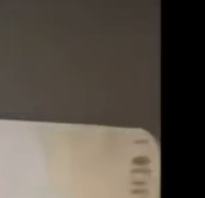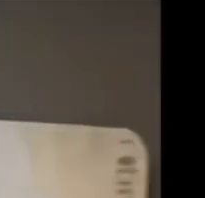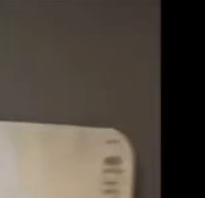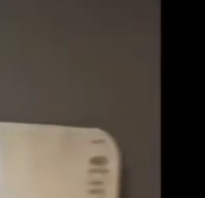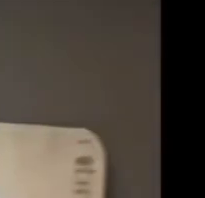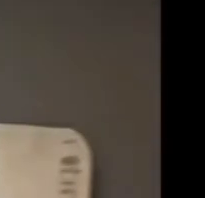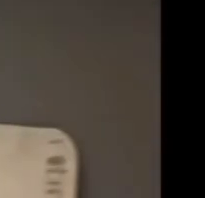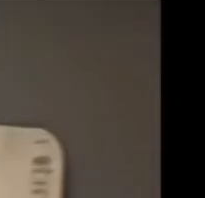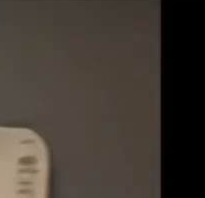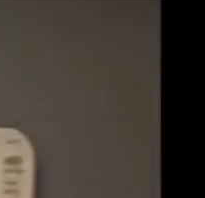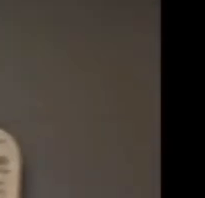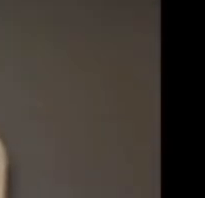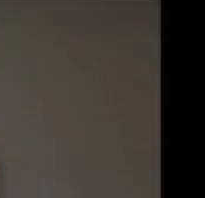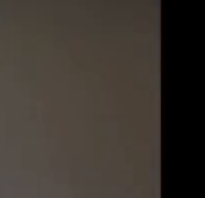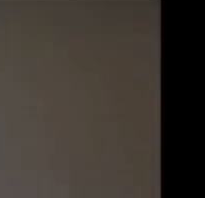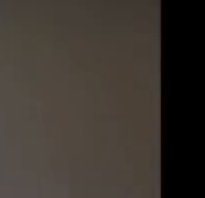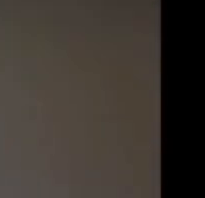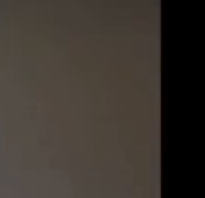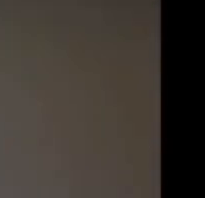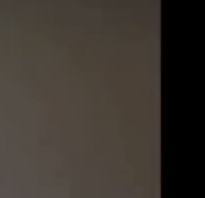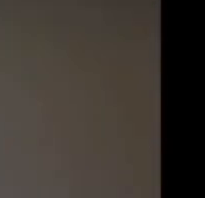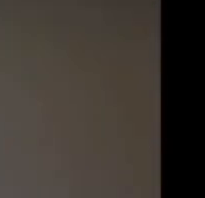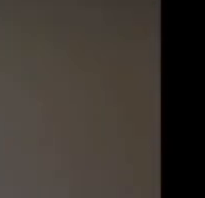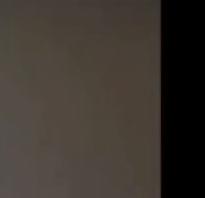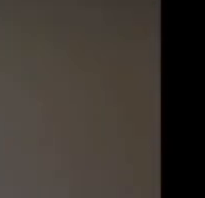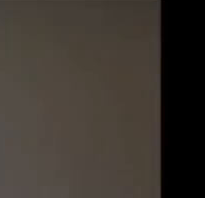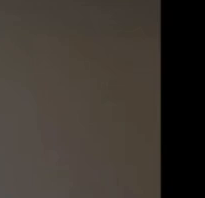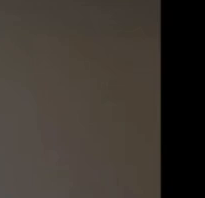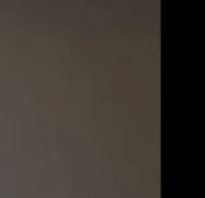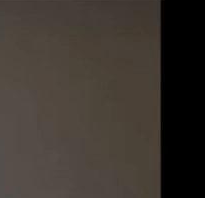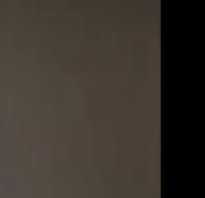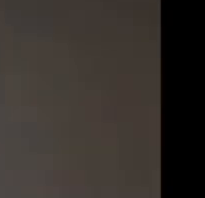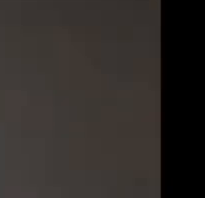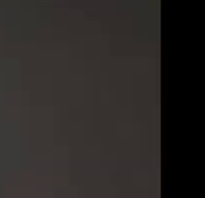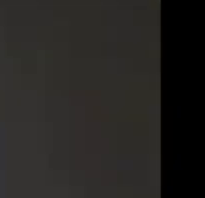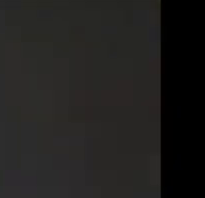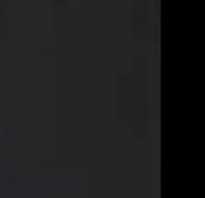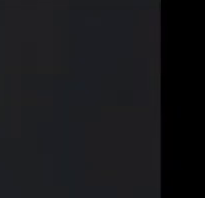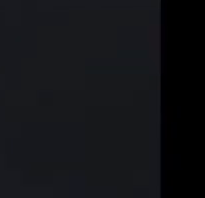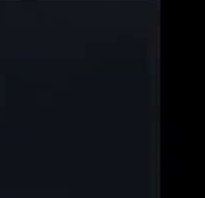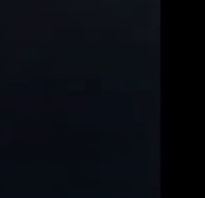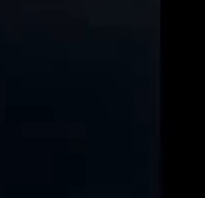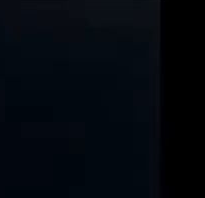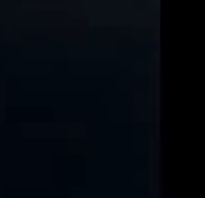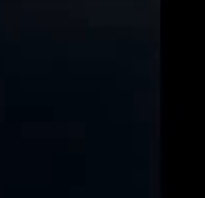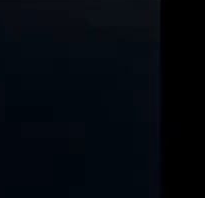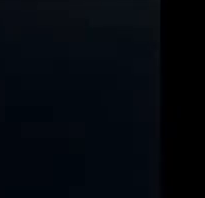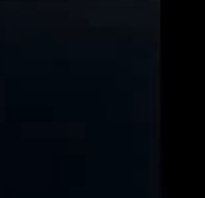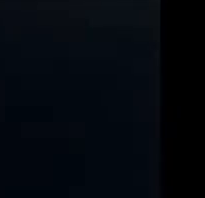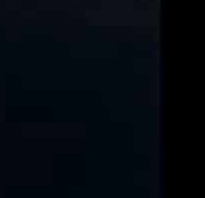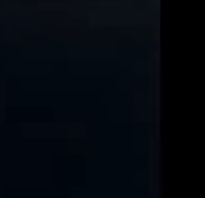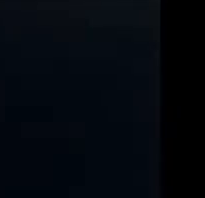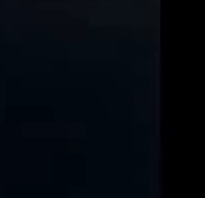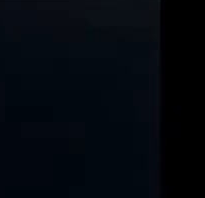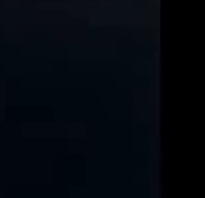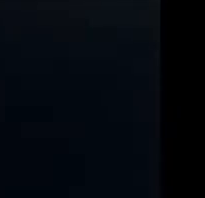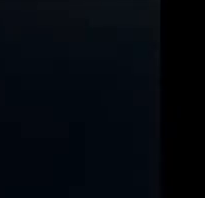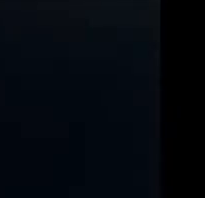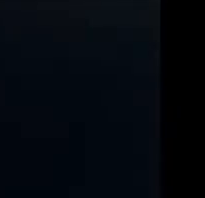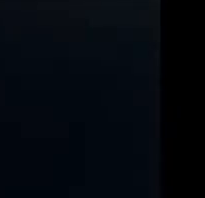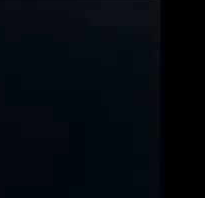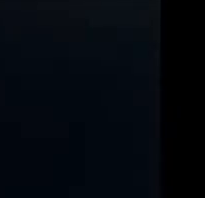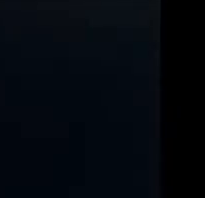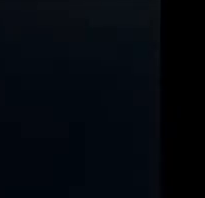That screen was his real life. I stood there thinking, I can't